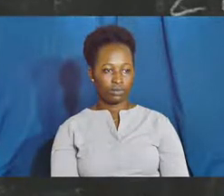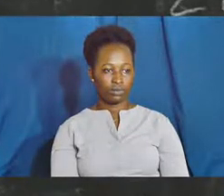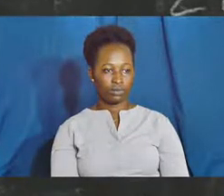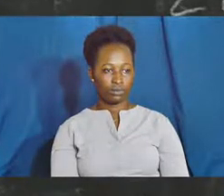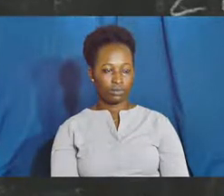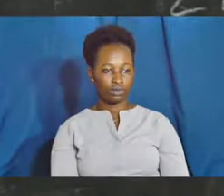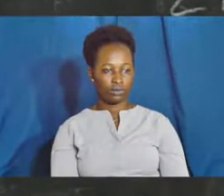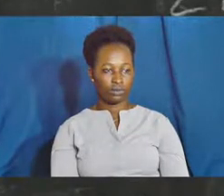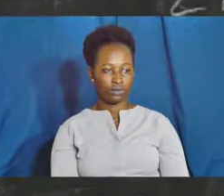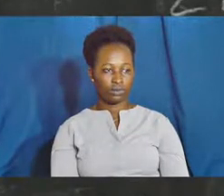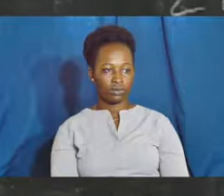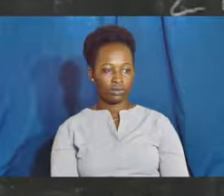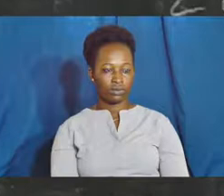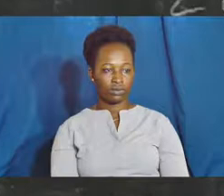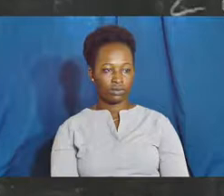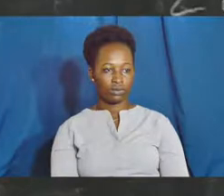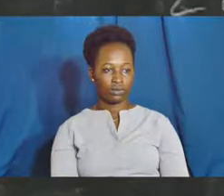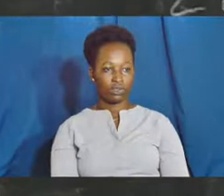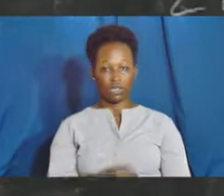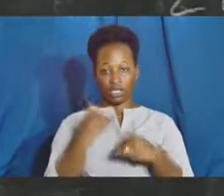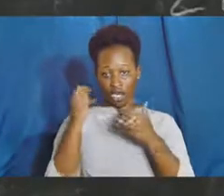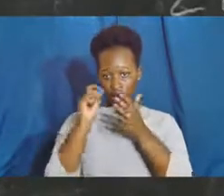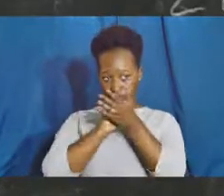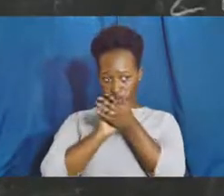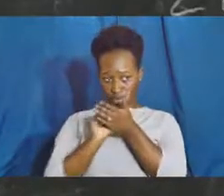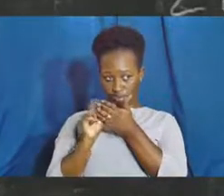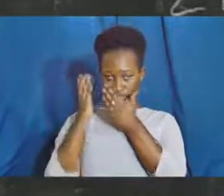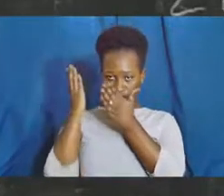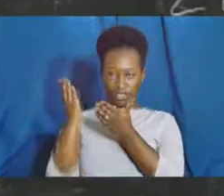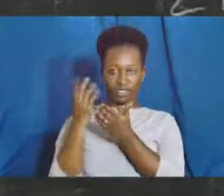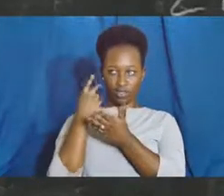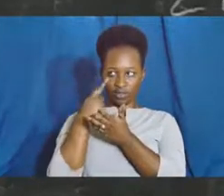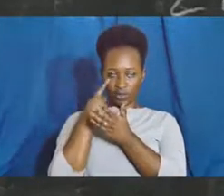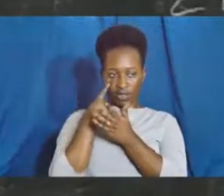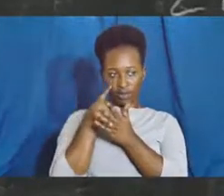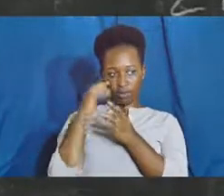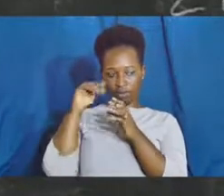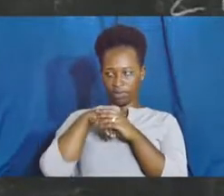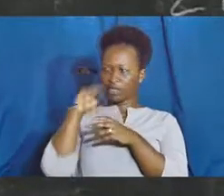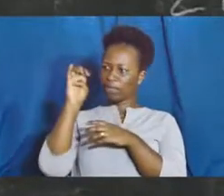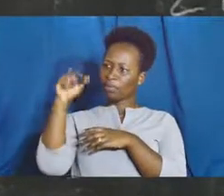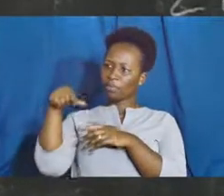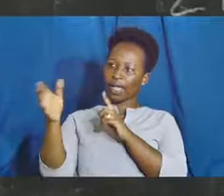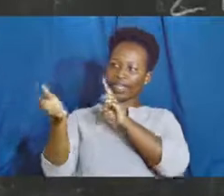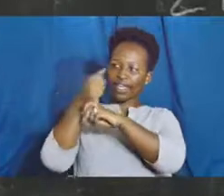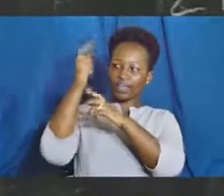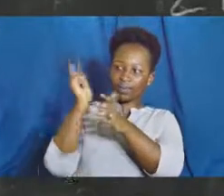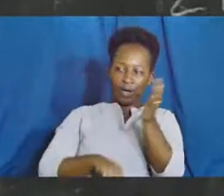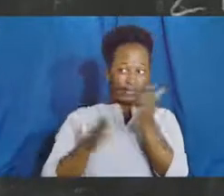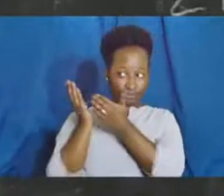125. So, and let's substitute this into the equation. What do we find? This